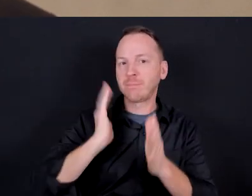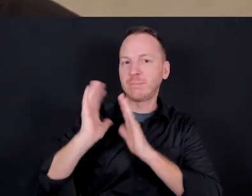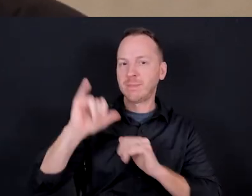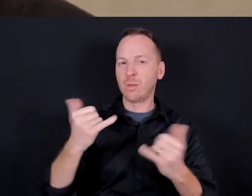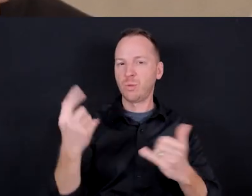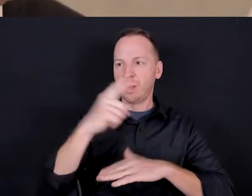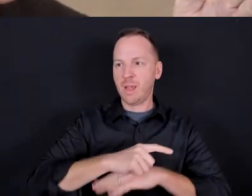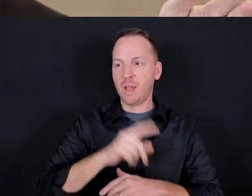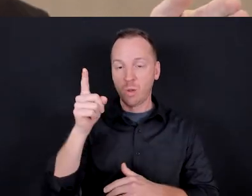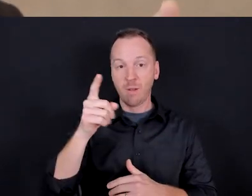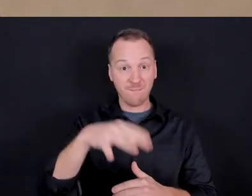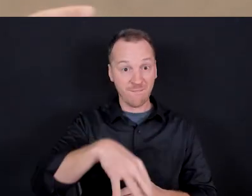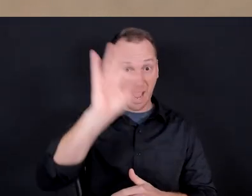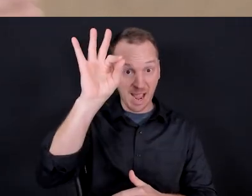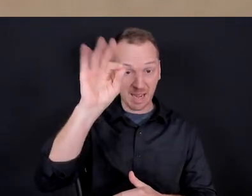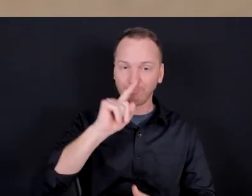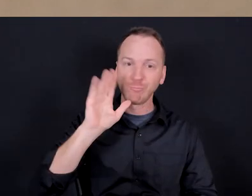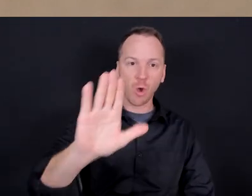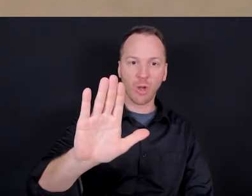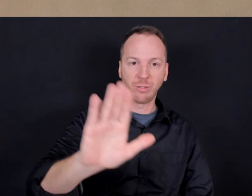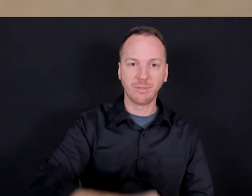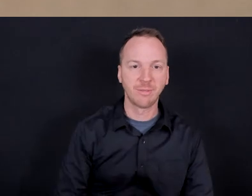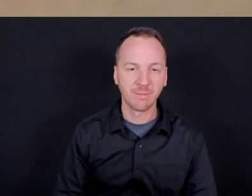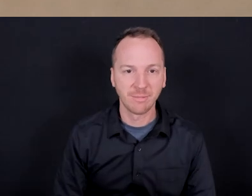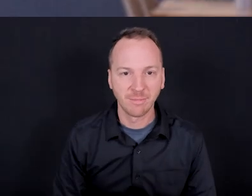today, finders keepers, losers weepers.